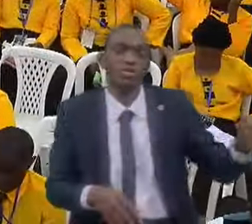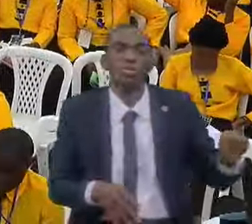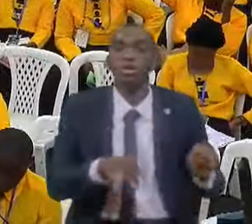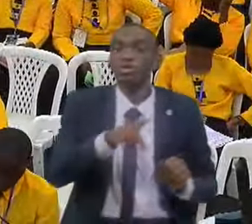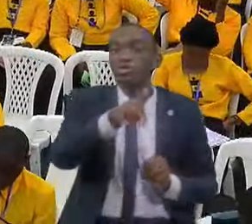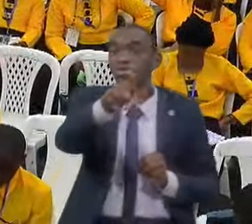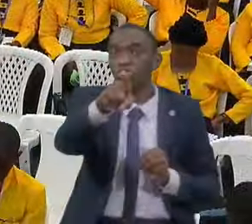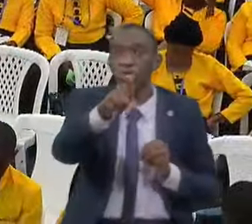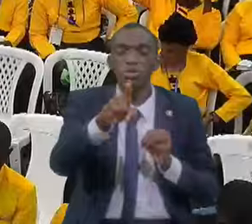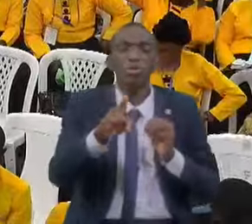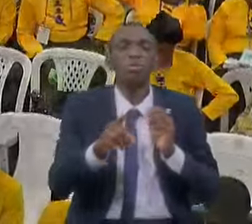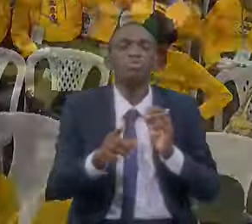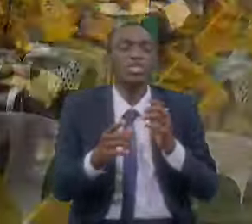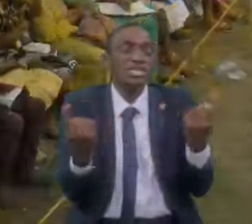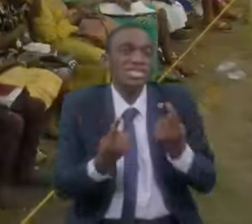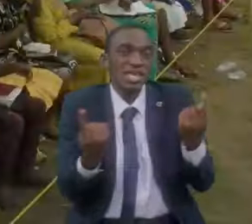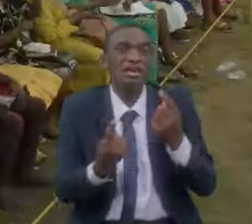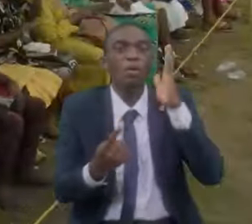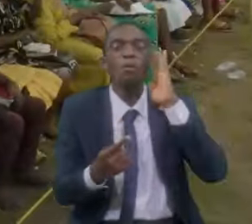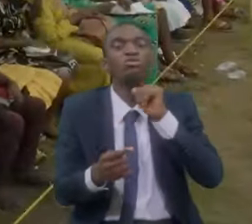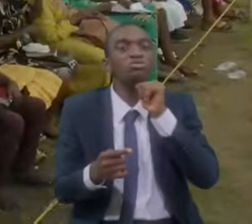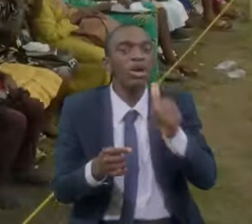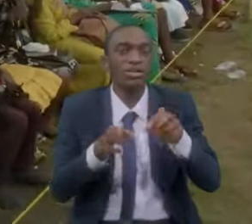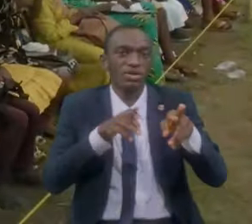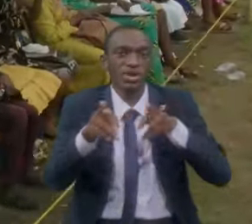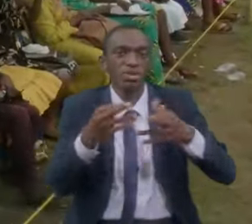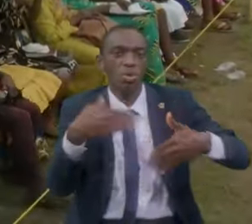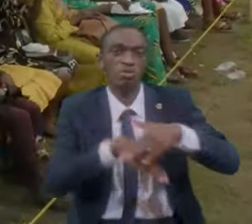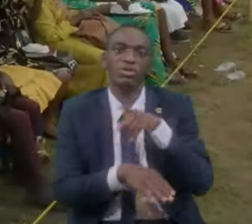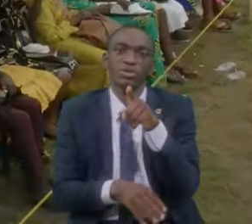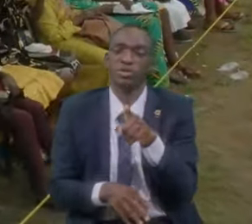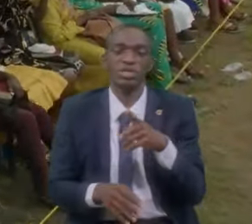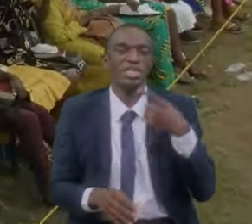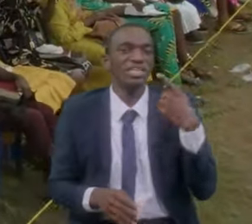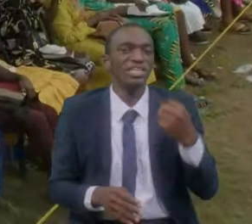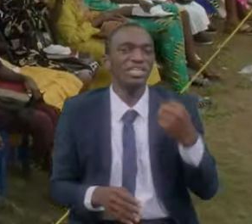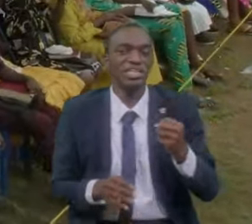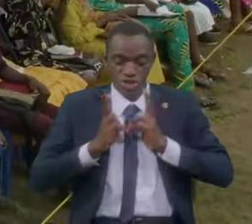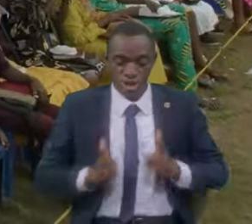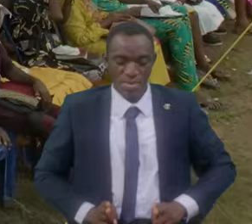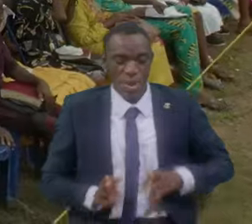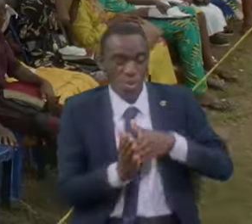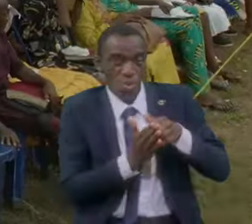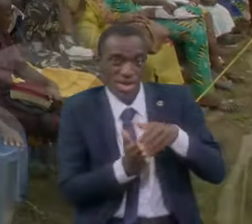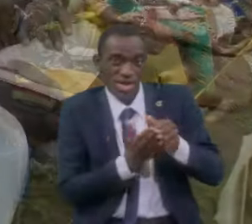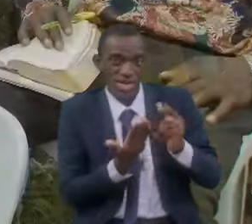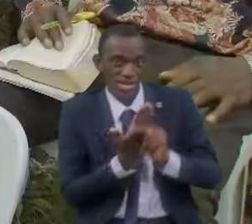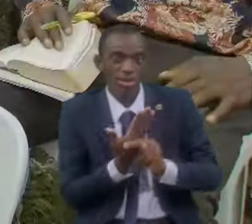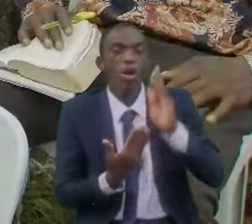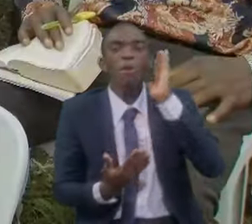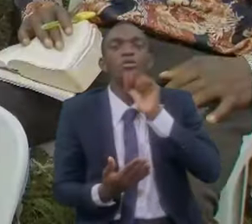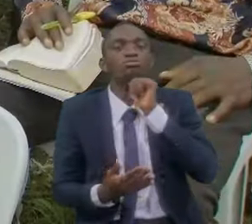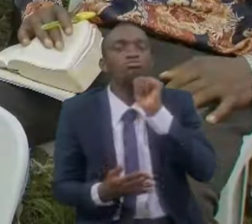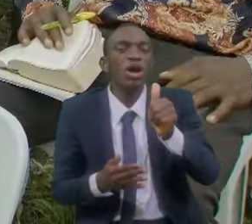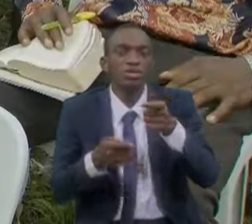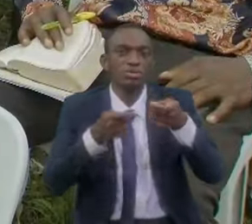not reign over you. The human weakness will not reign over you. And